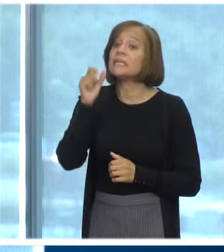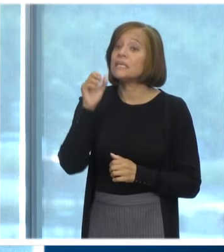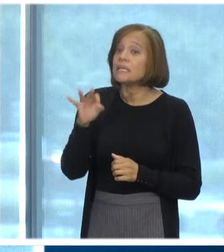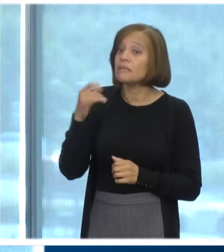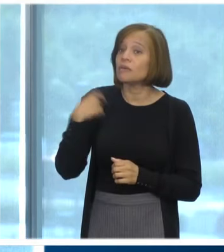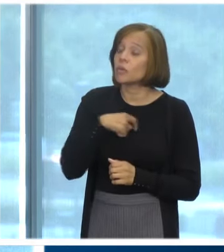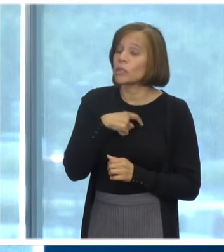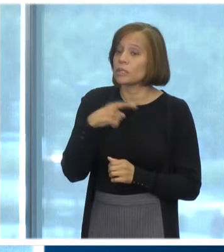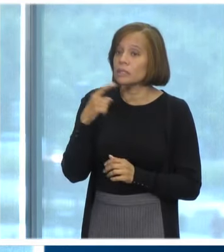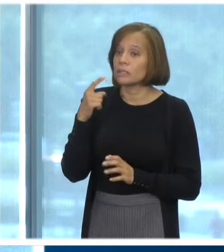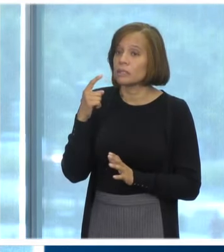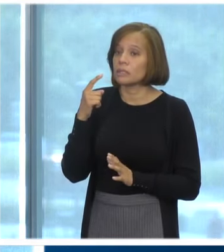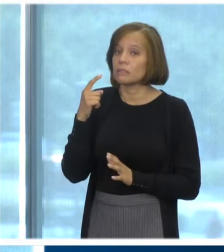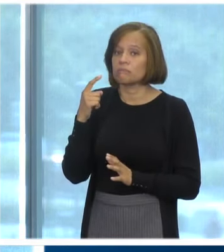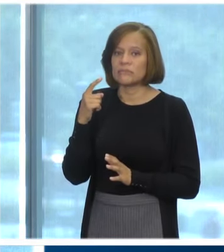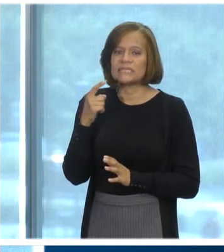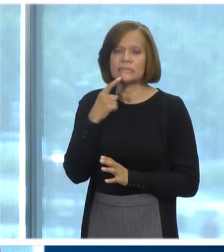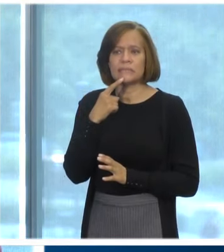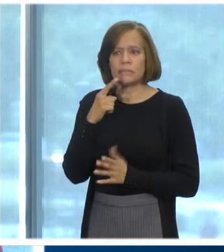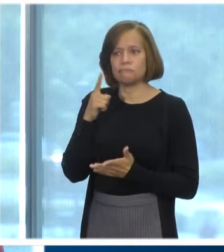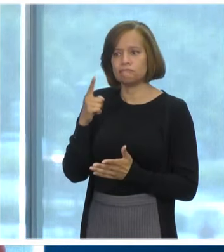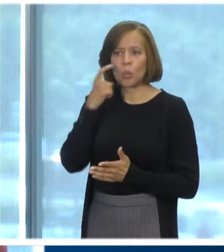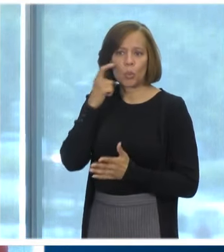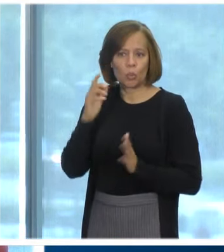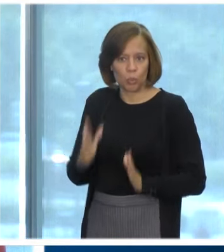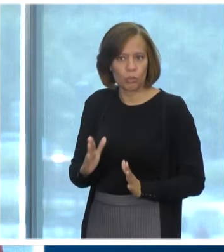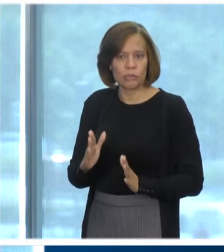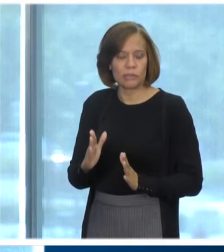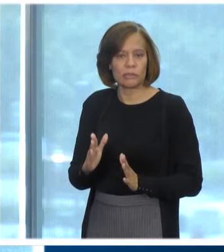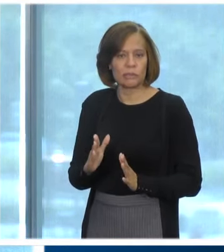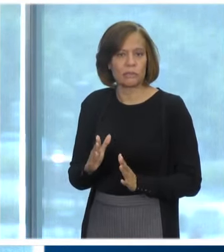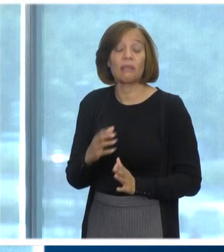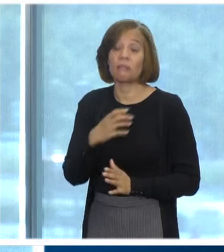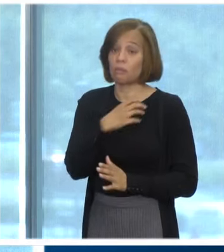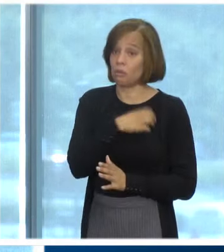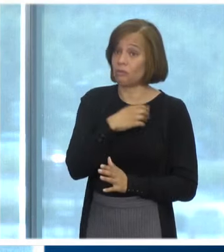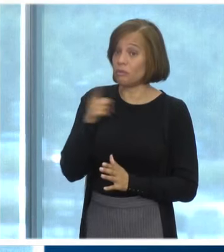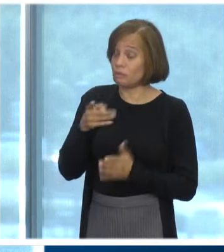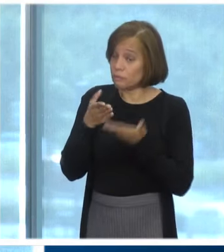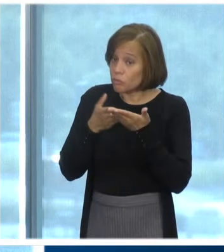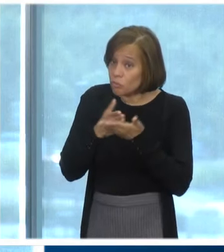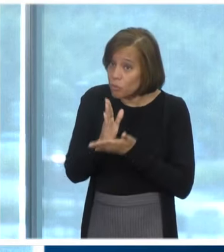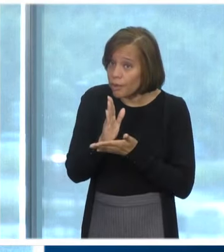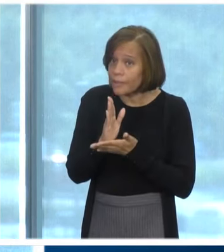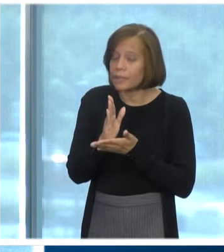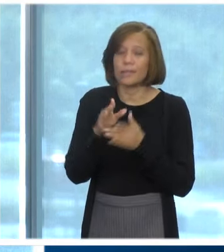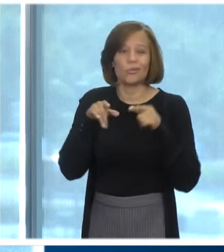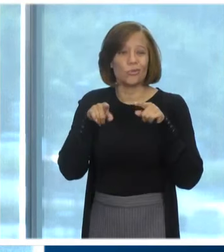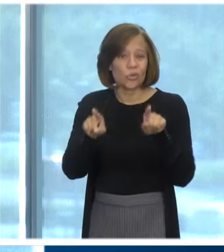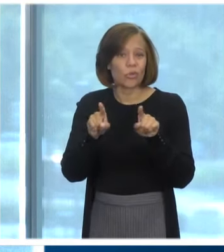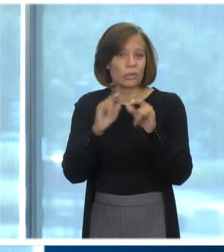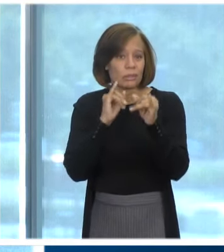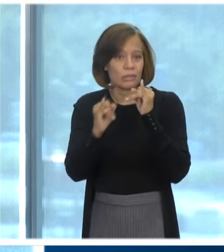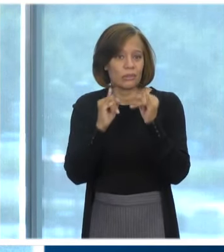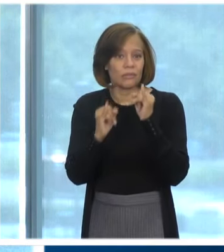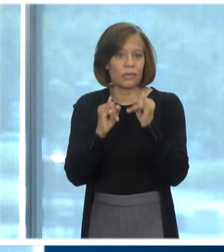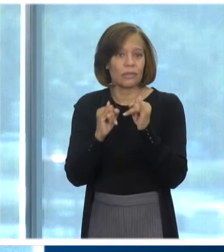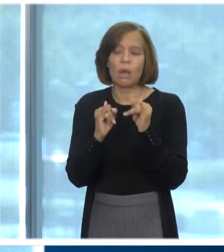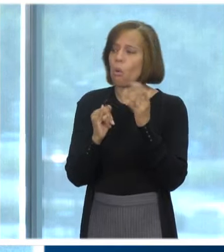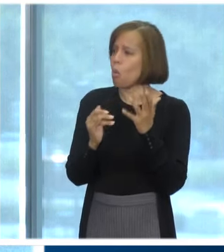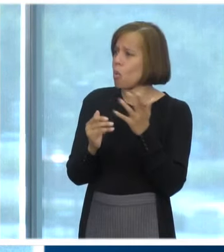someone as a witness prior to the officers entering the room, the officer has the right, if during that interview we determine, hey, you